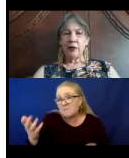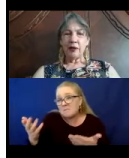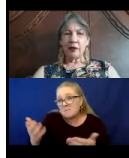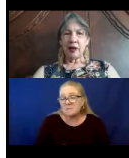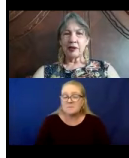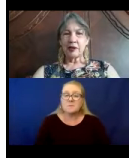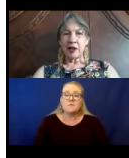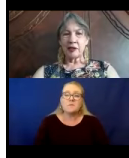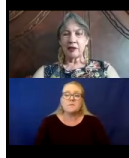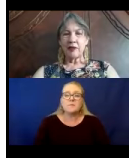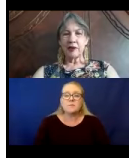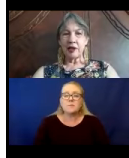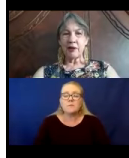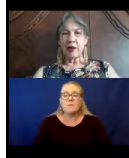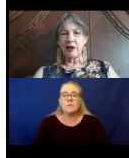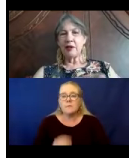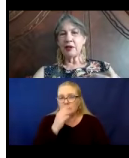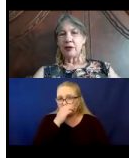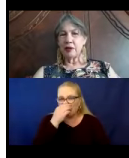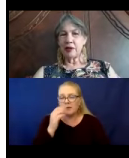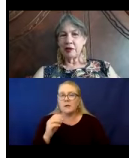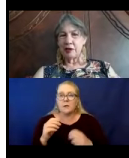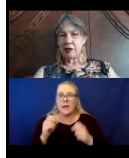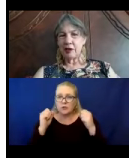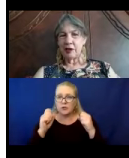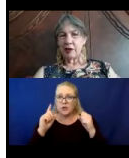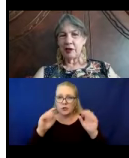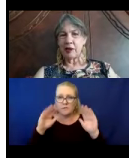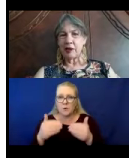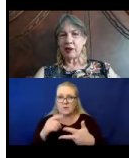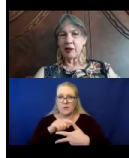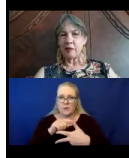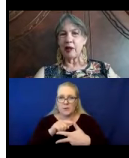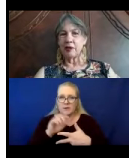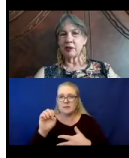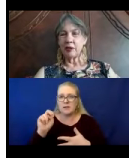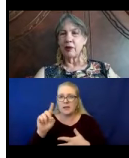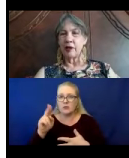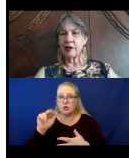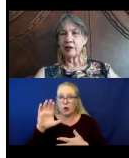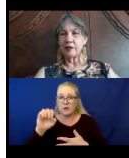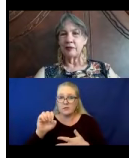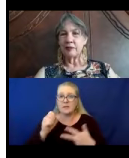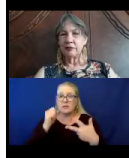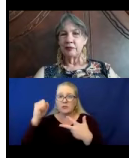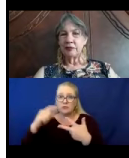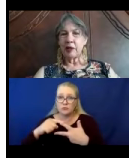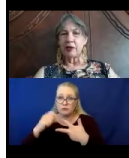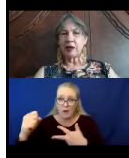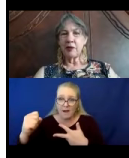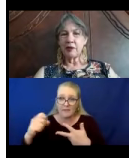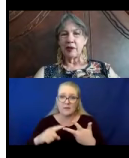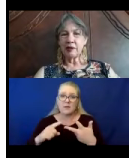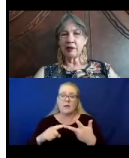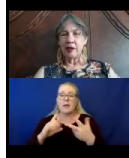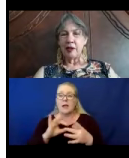You want your exercise to focus on 3 things: endurance, strength, and balance or coordination. Balance